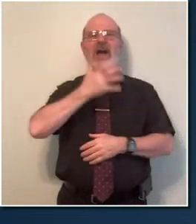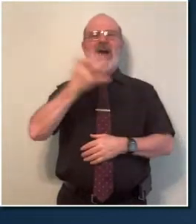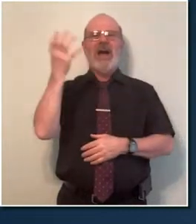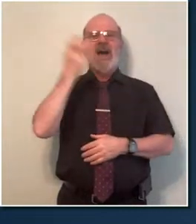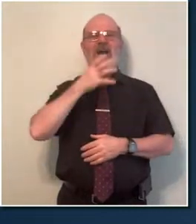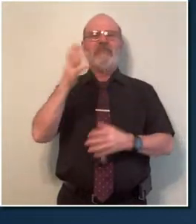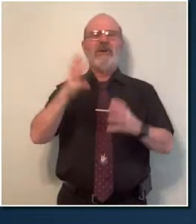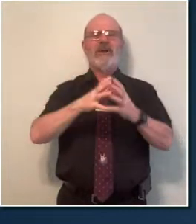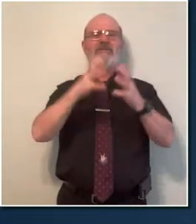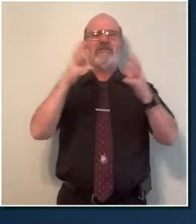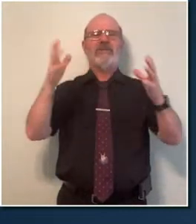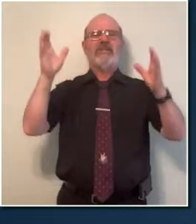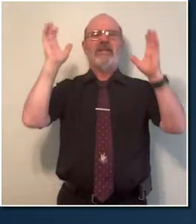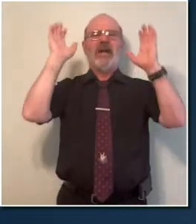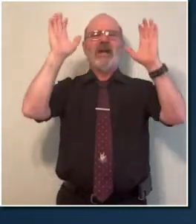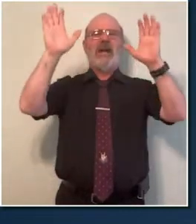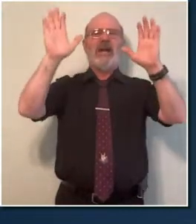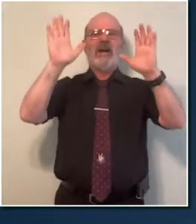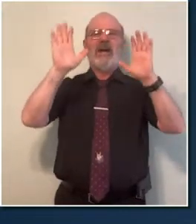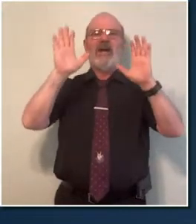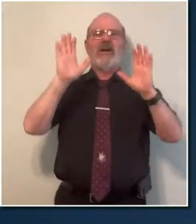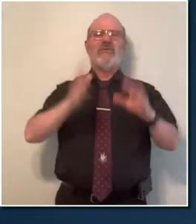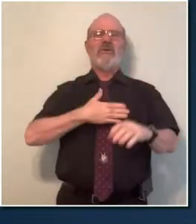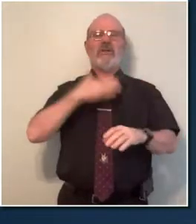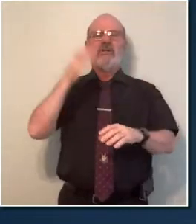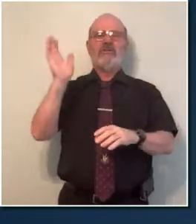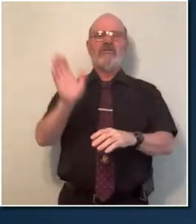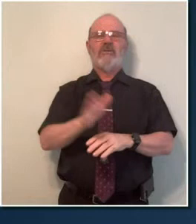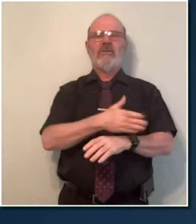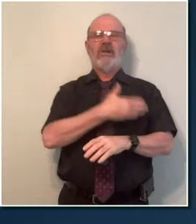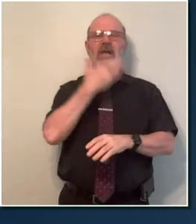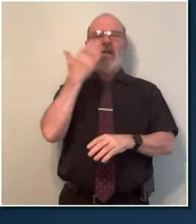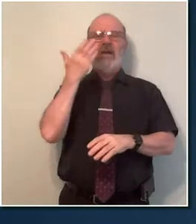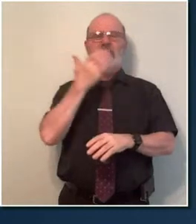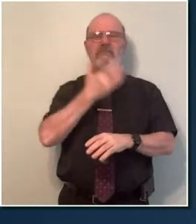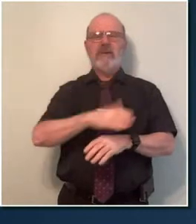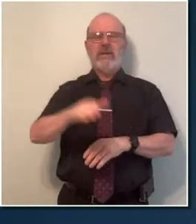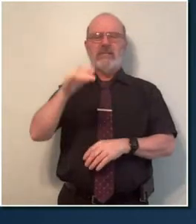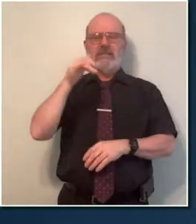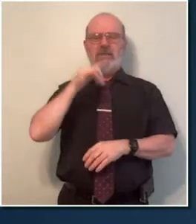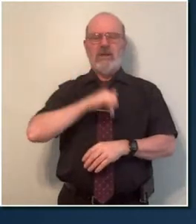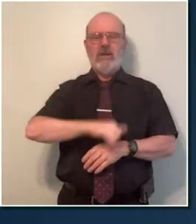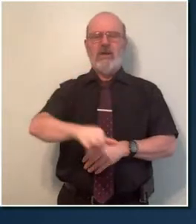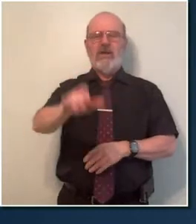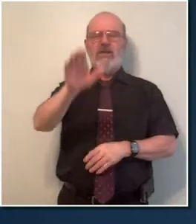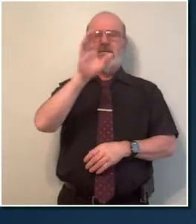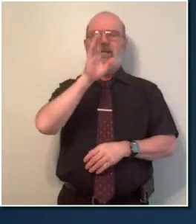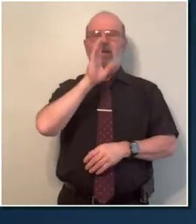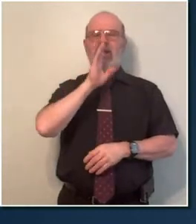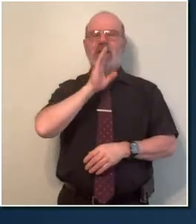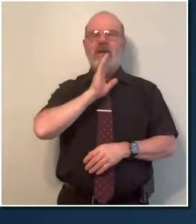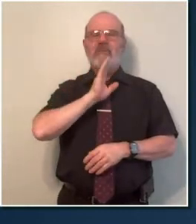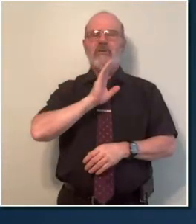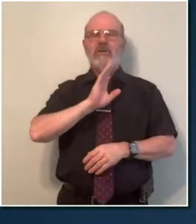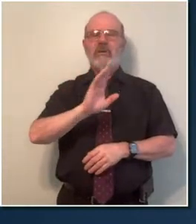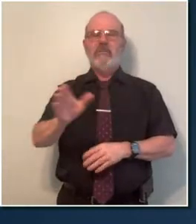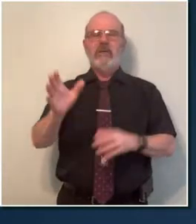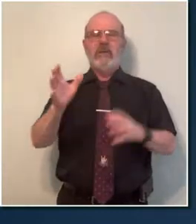How marvelous, how wonderful, and my song shall ever